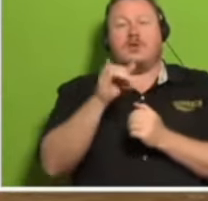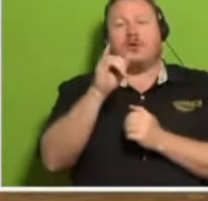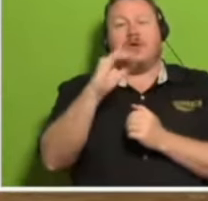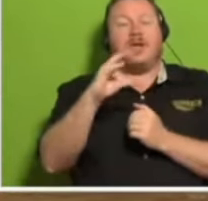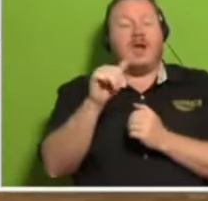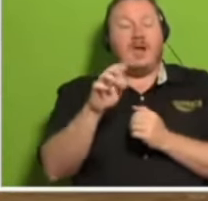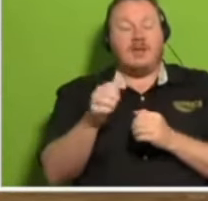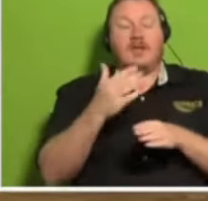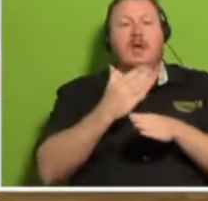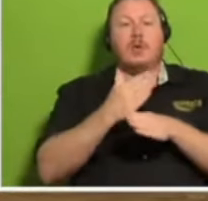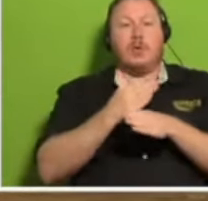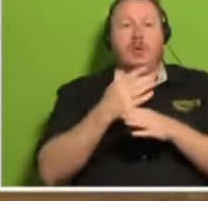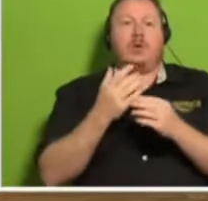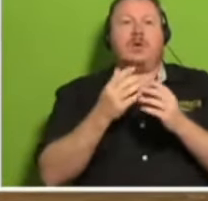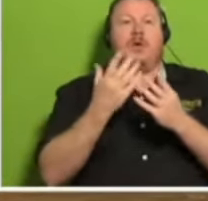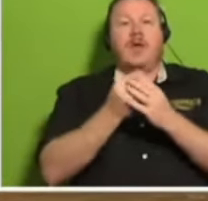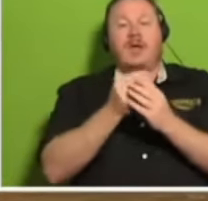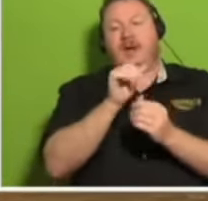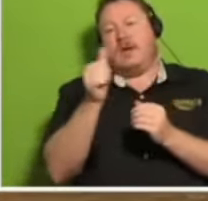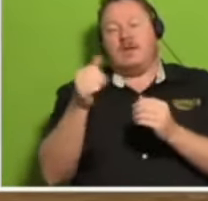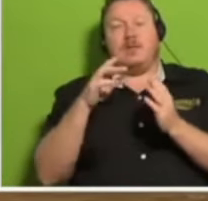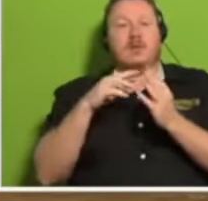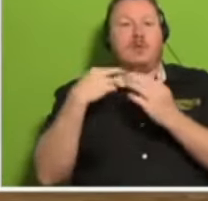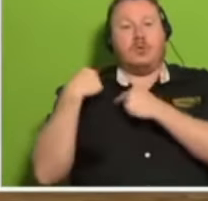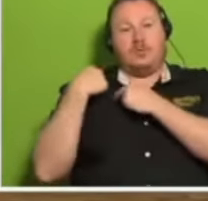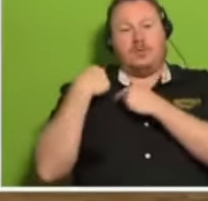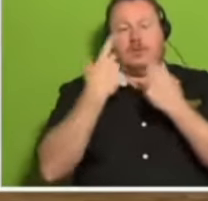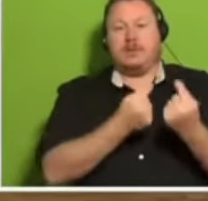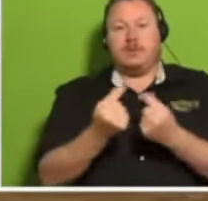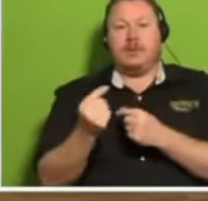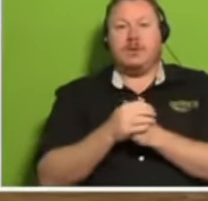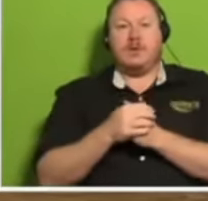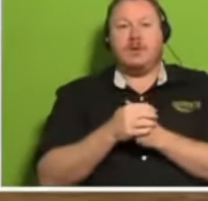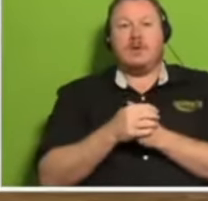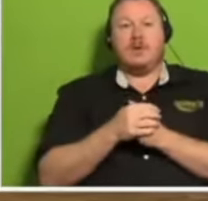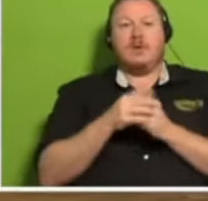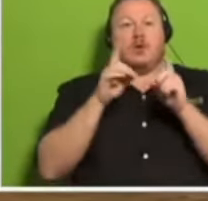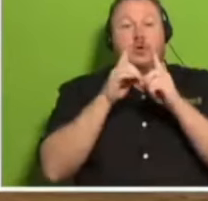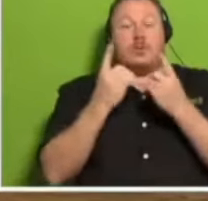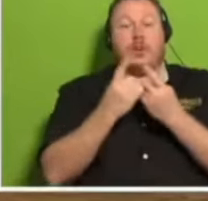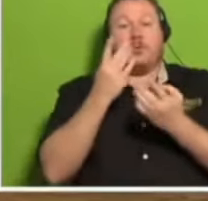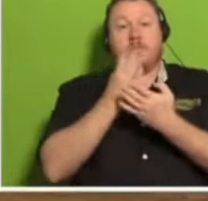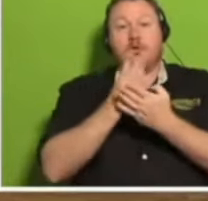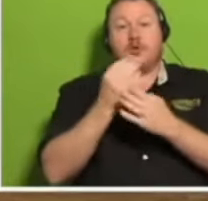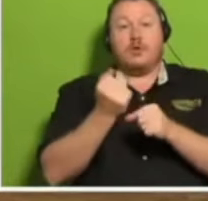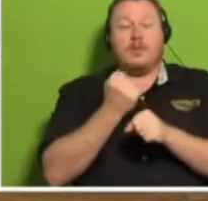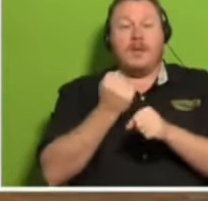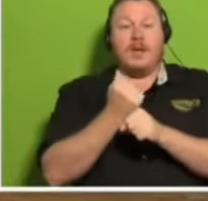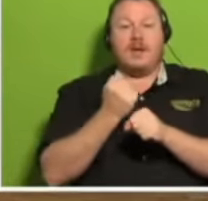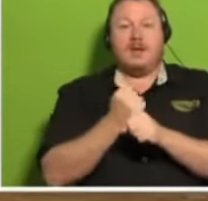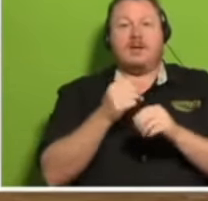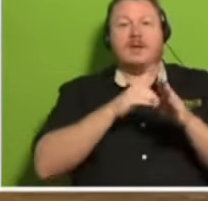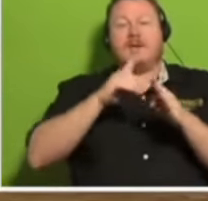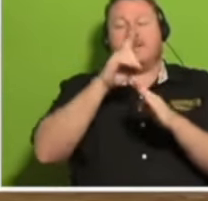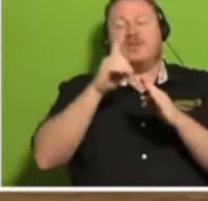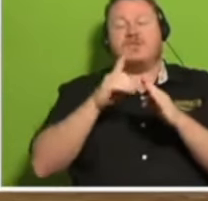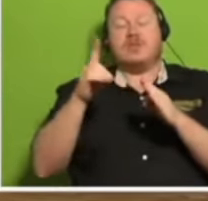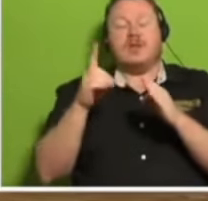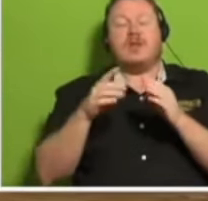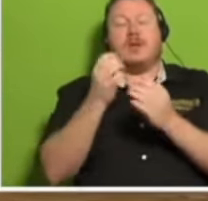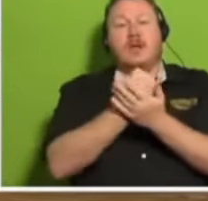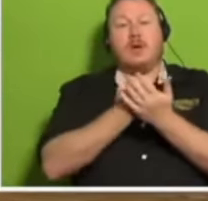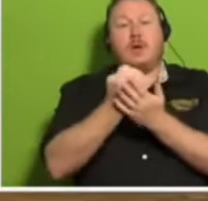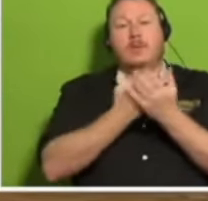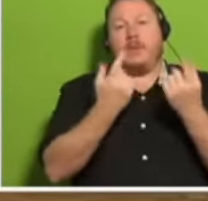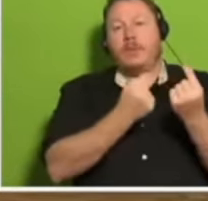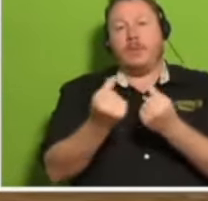operations. The department has a responsibility to ensure that as we move into an increasingly digitized economy, that